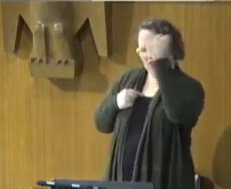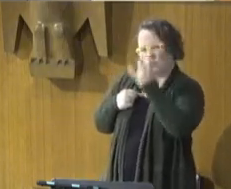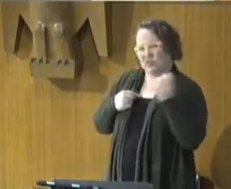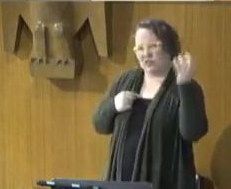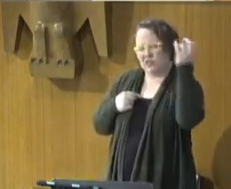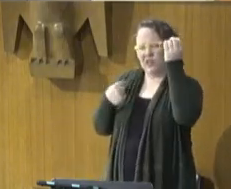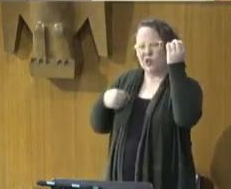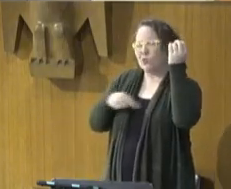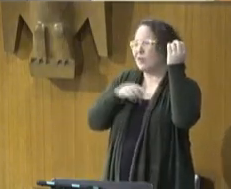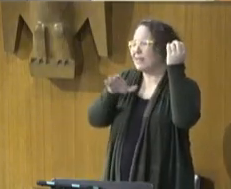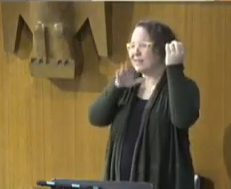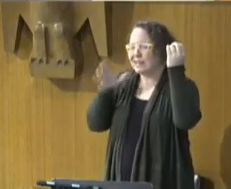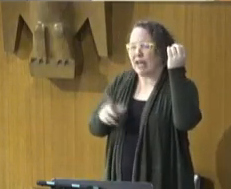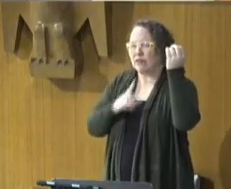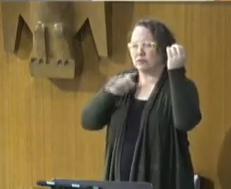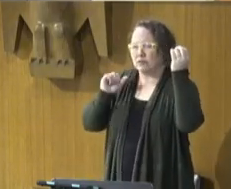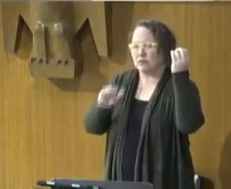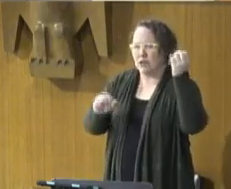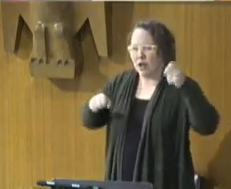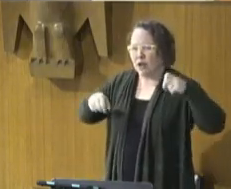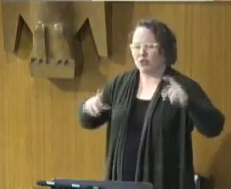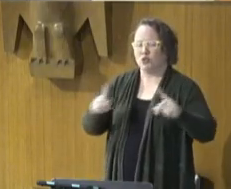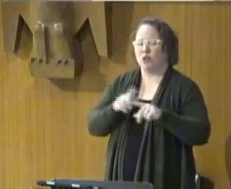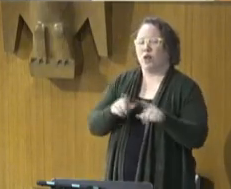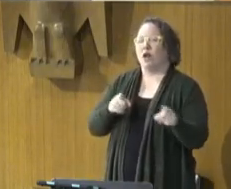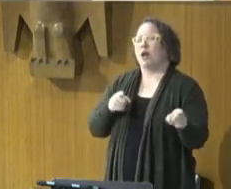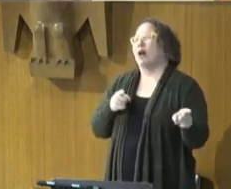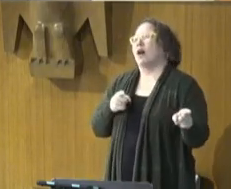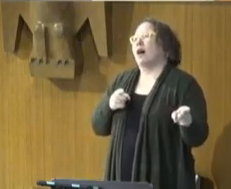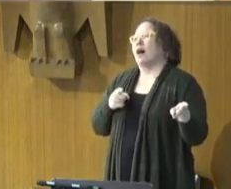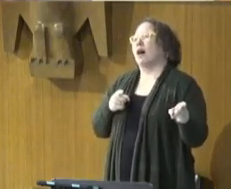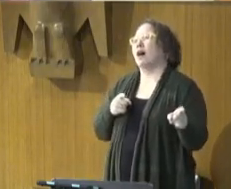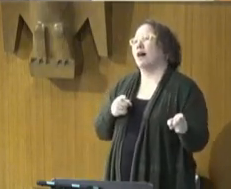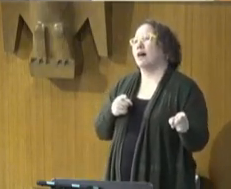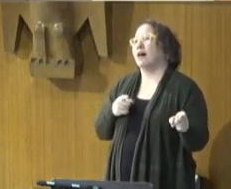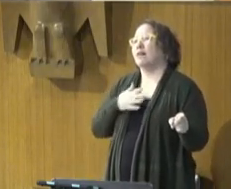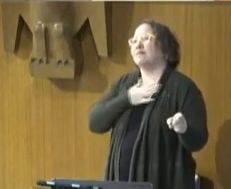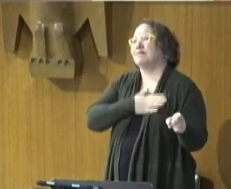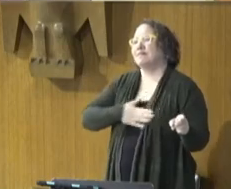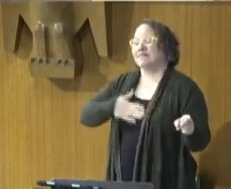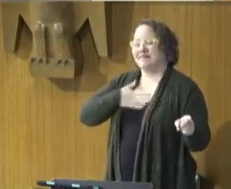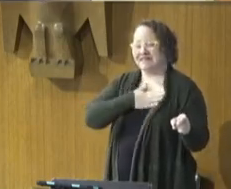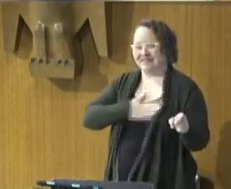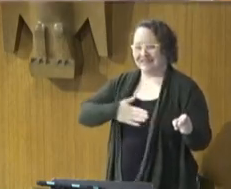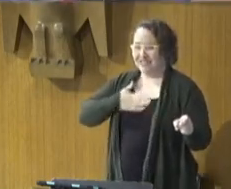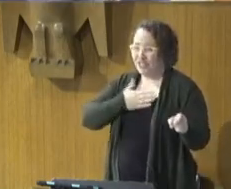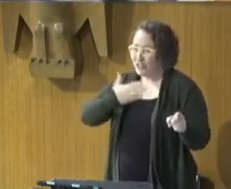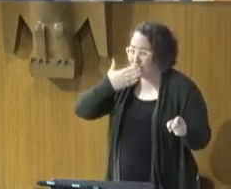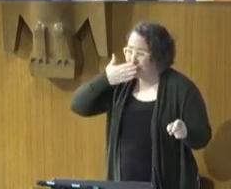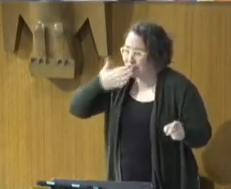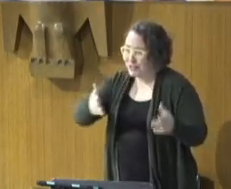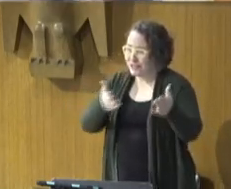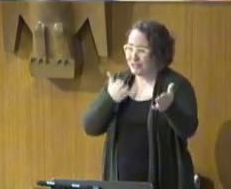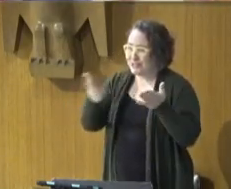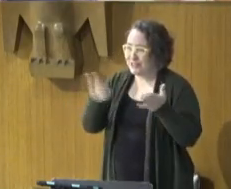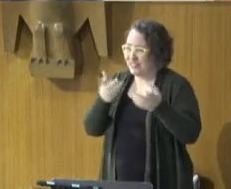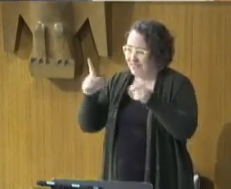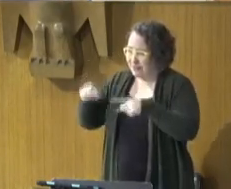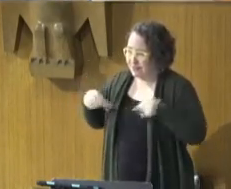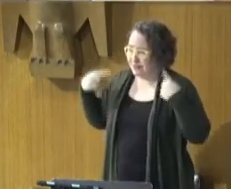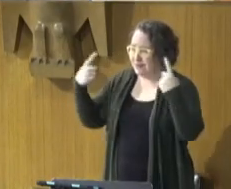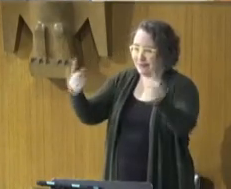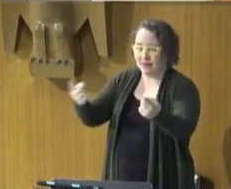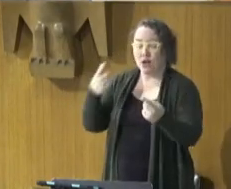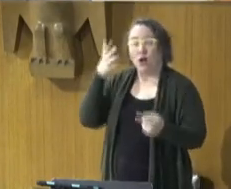we never get the chance to just sit back and appreciate how well the service before went because we're always